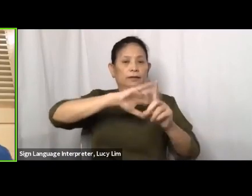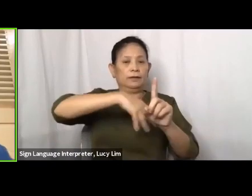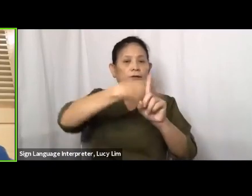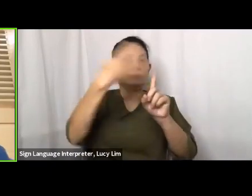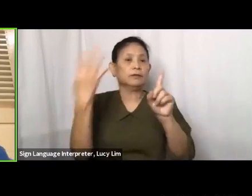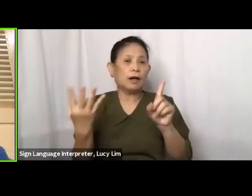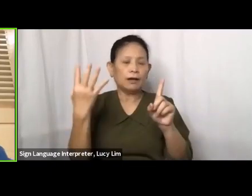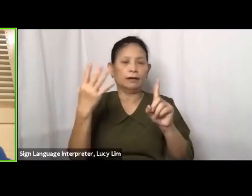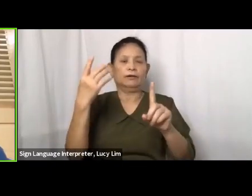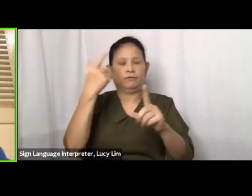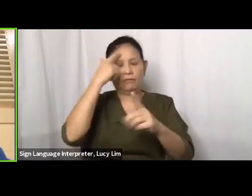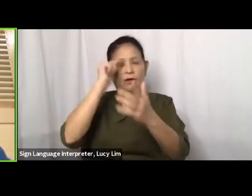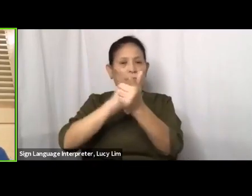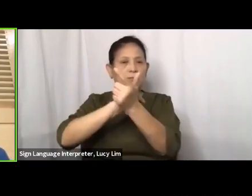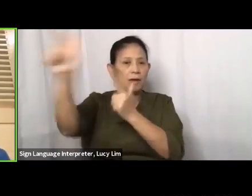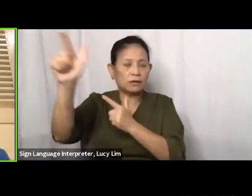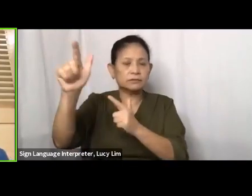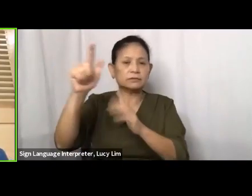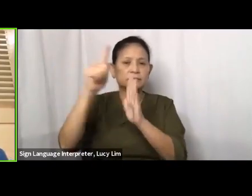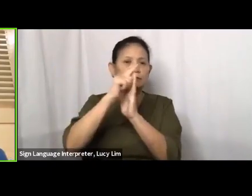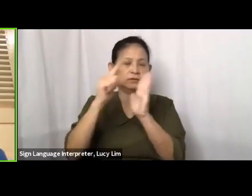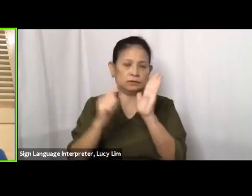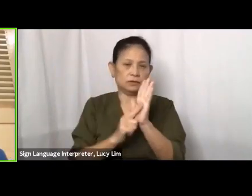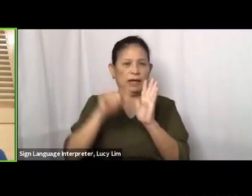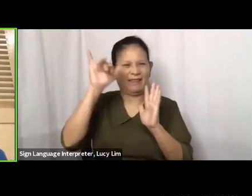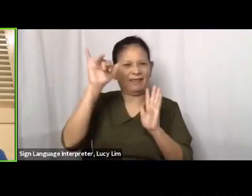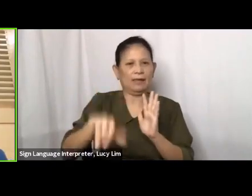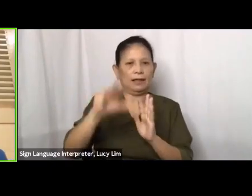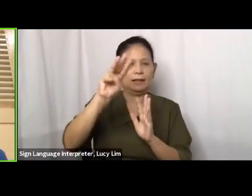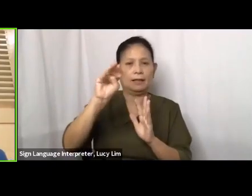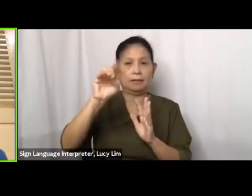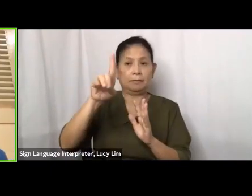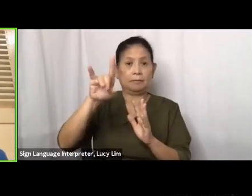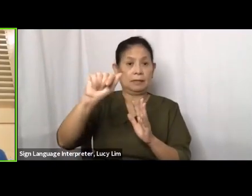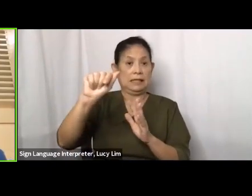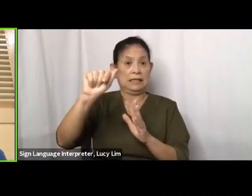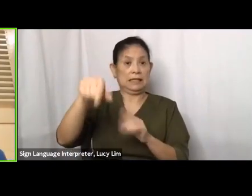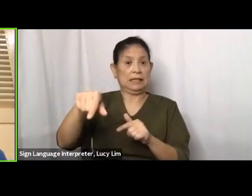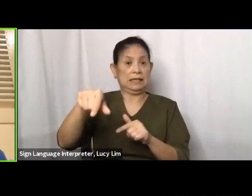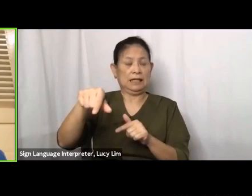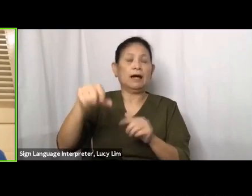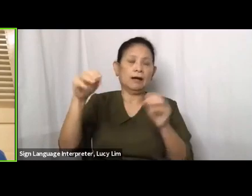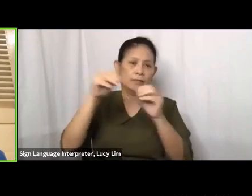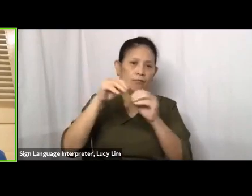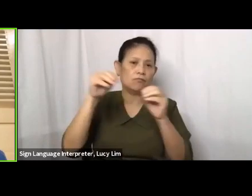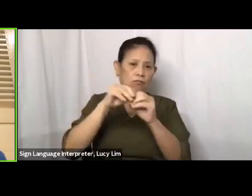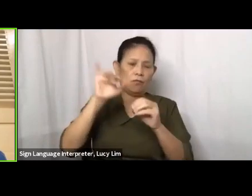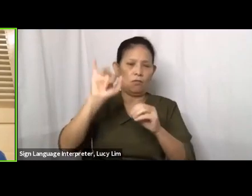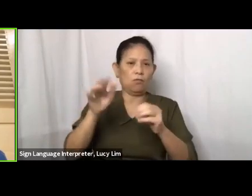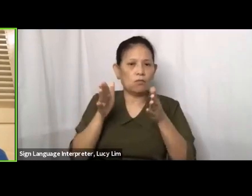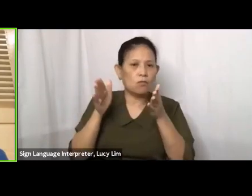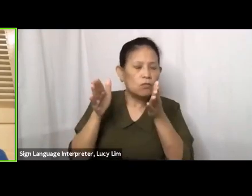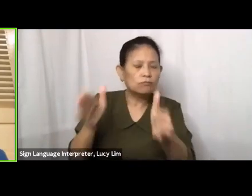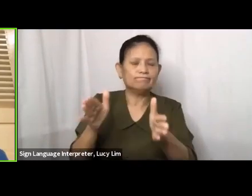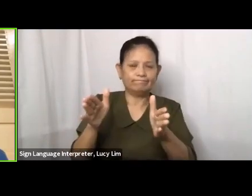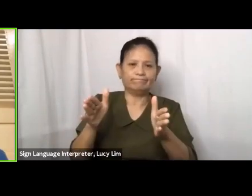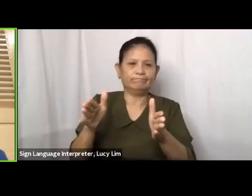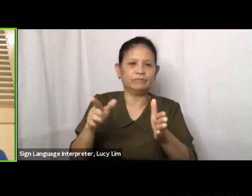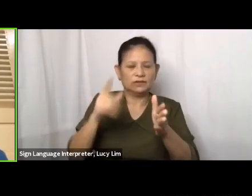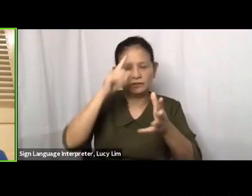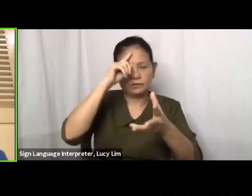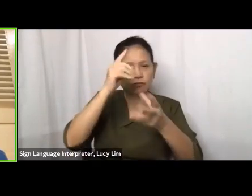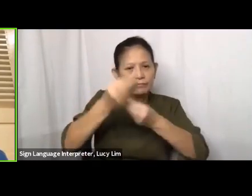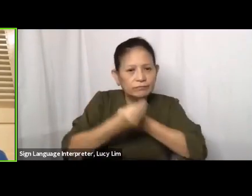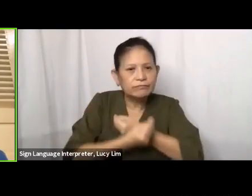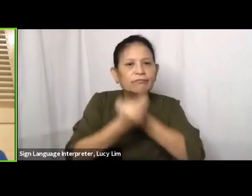laws. And media is one of the agencies to communicate that kind of information to the public. And as